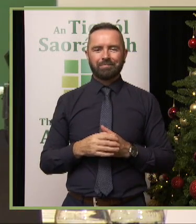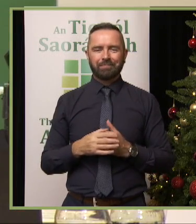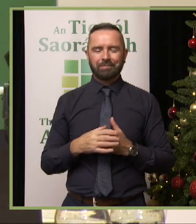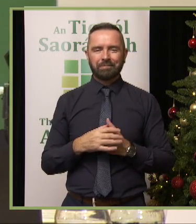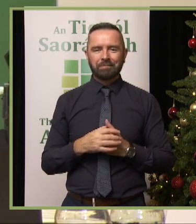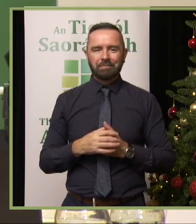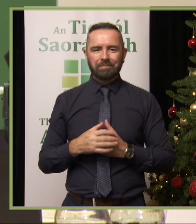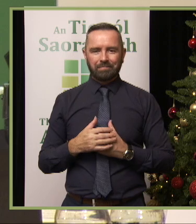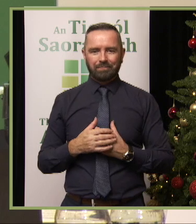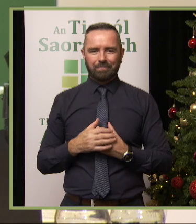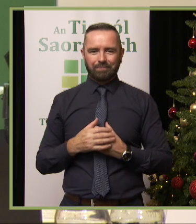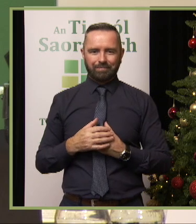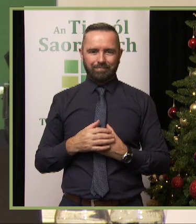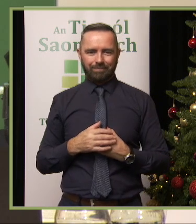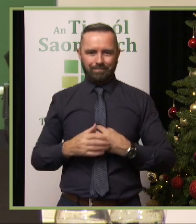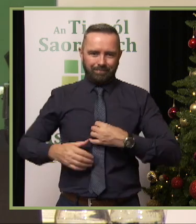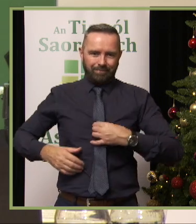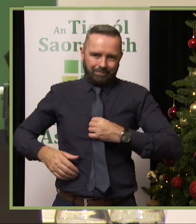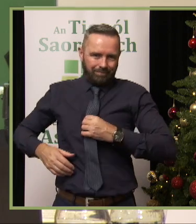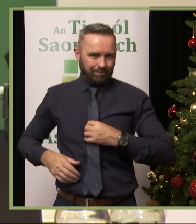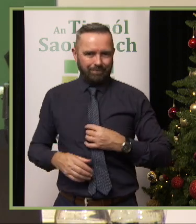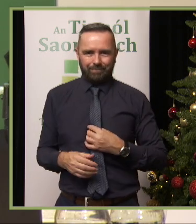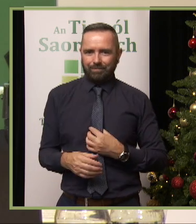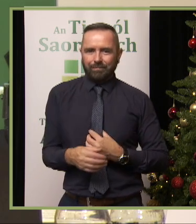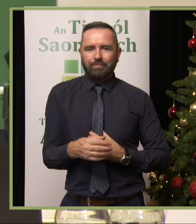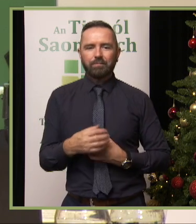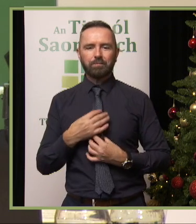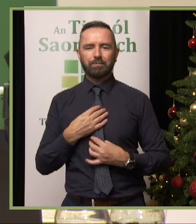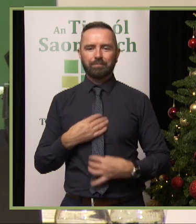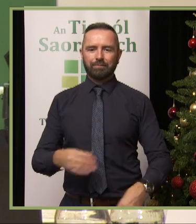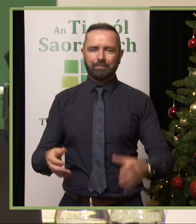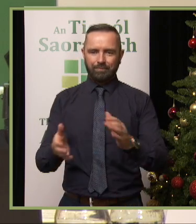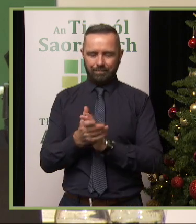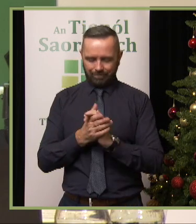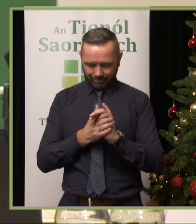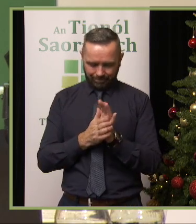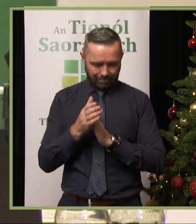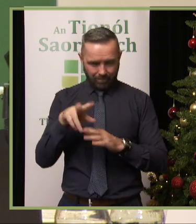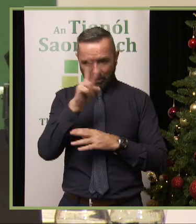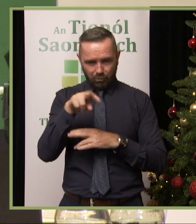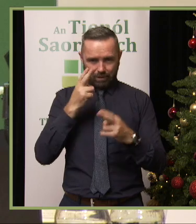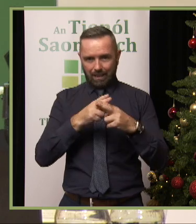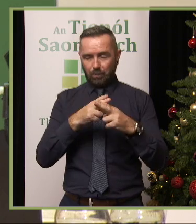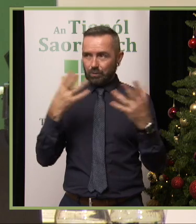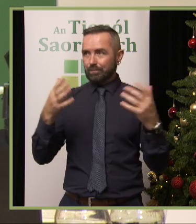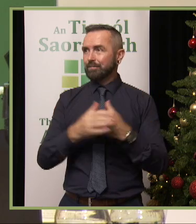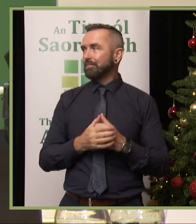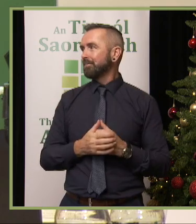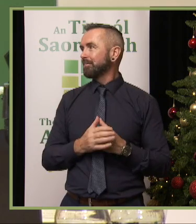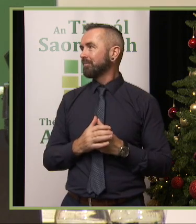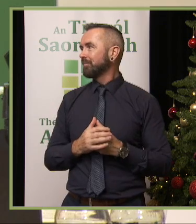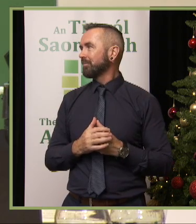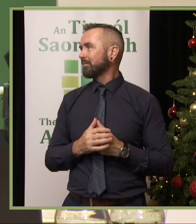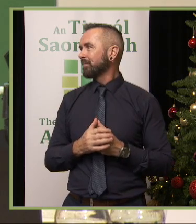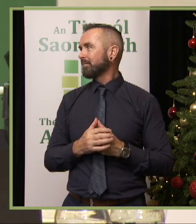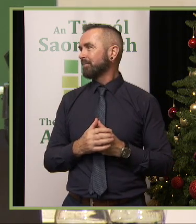Okay, so the state must provide and communicate a plan for the conservation and restoration of biodiversity for the benefit of its people. It must be upheld and adopted across all